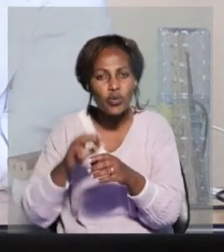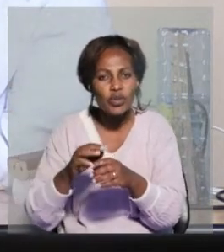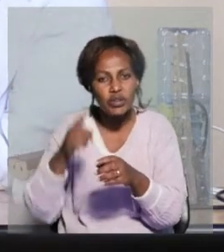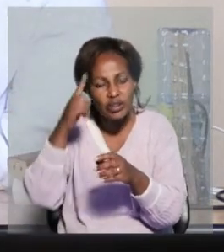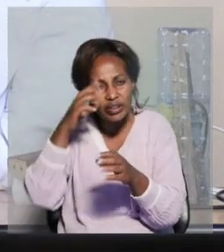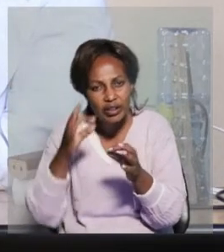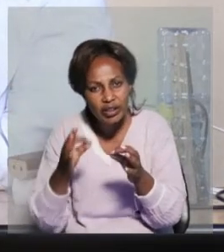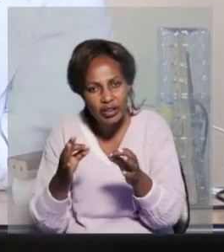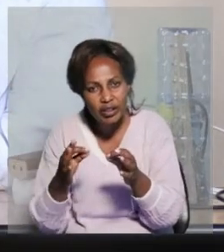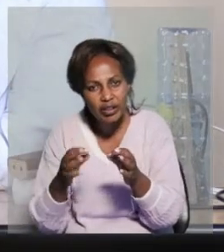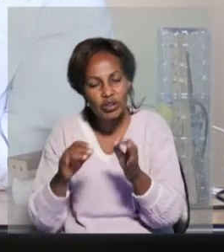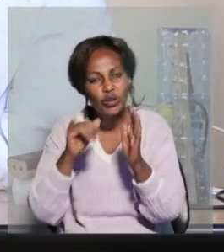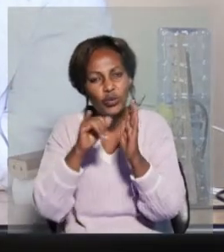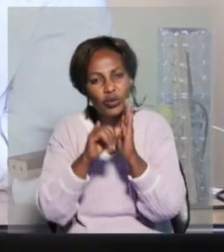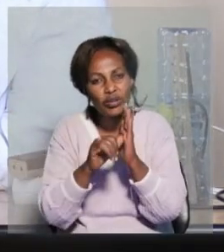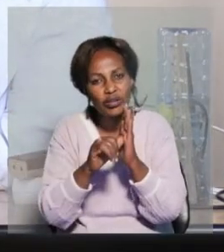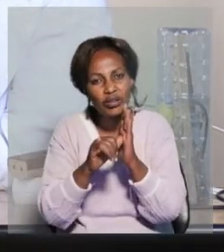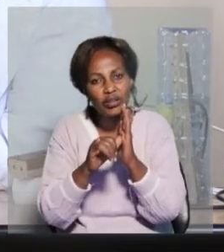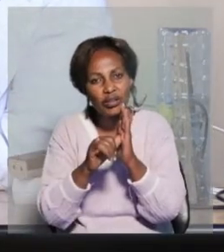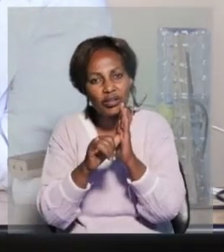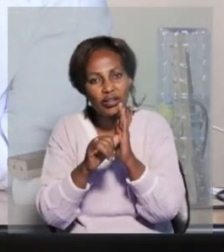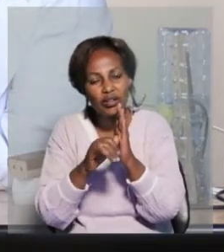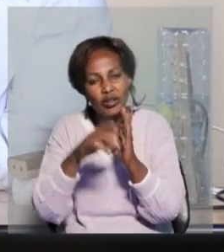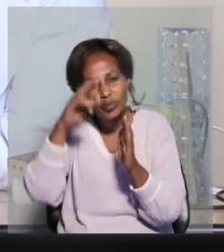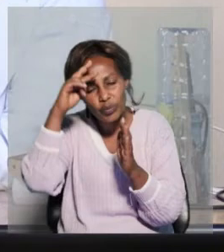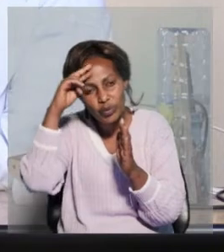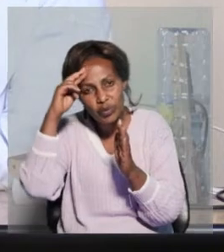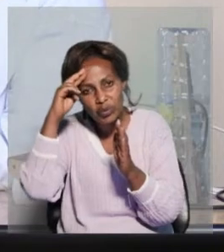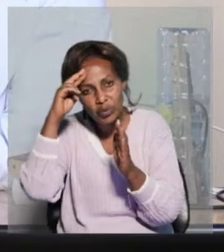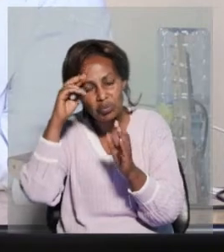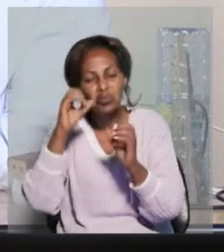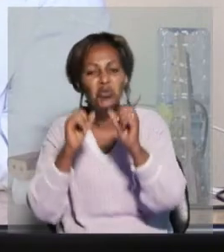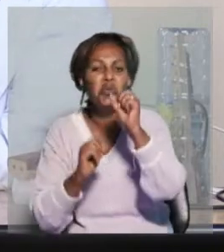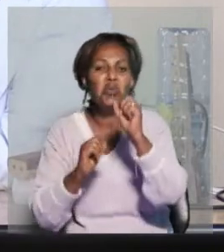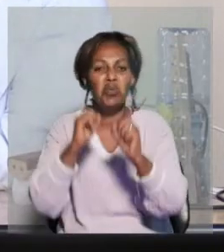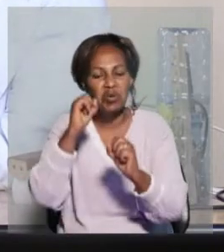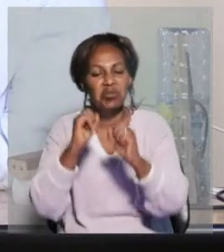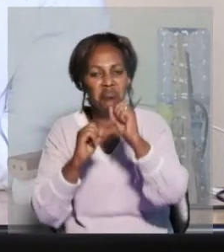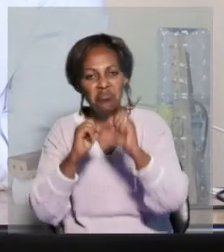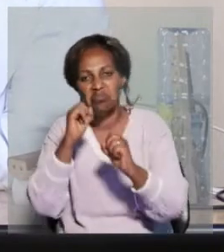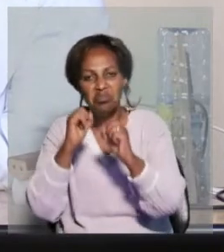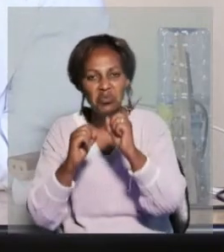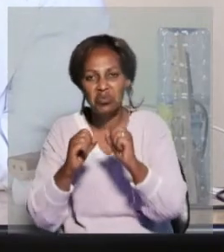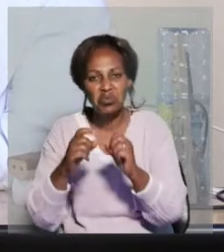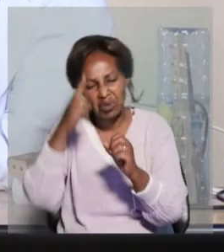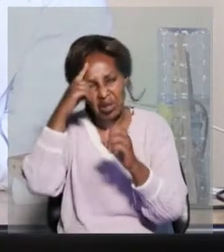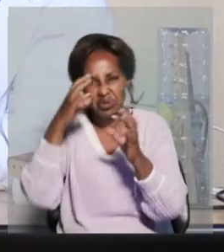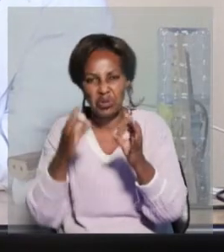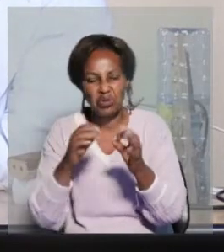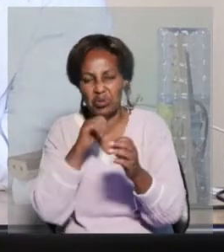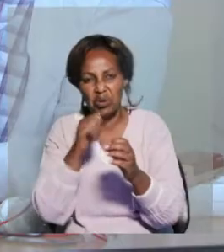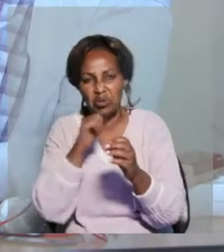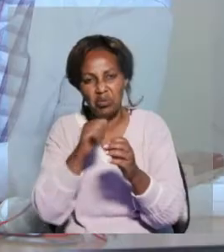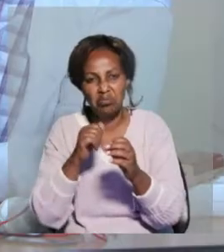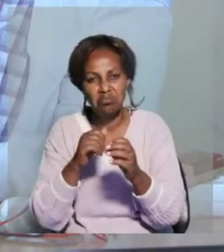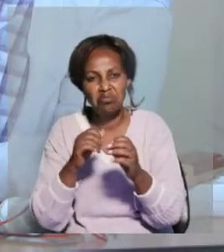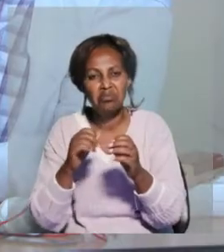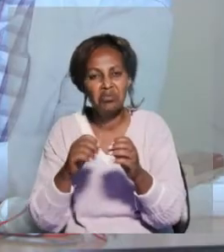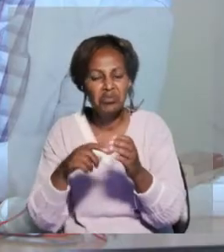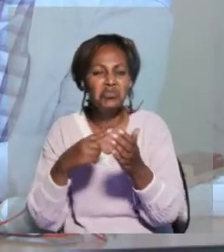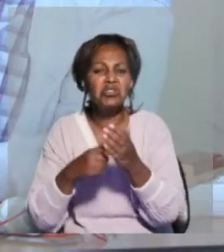will disregard the units because we are doing comparisons only. Yeah. We don't need actual values. Therefore,